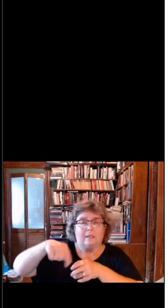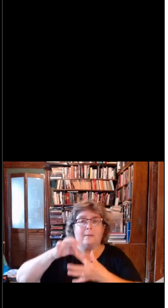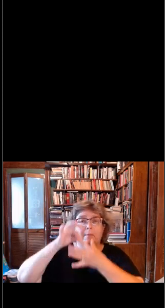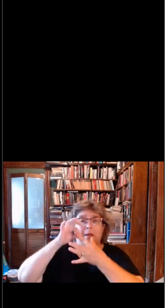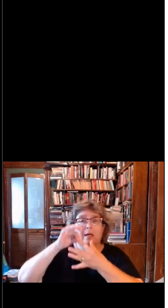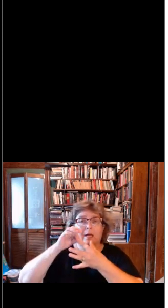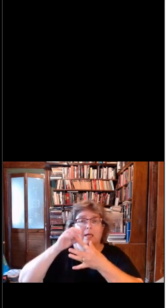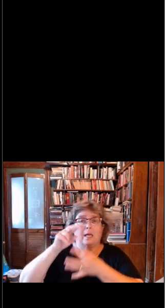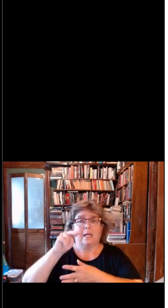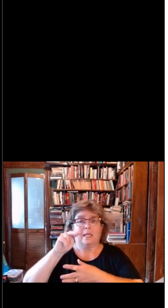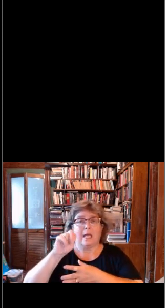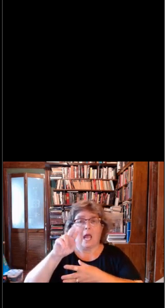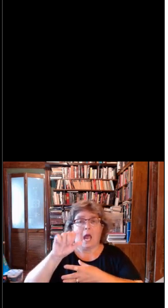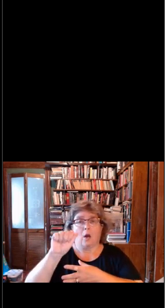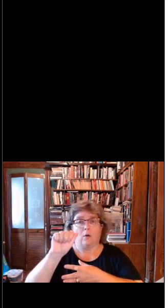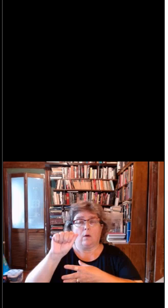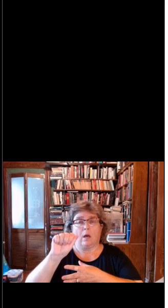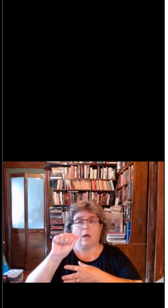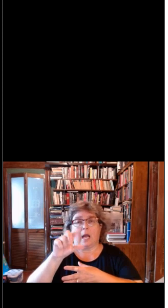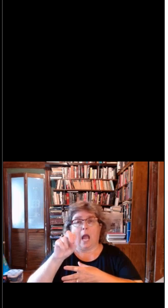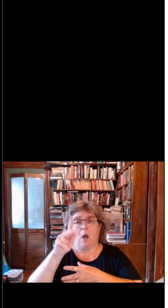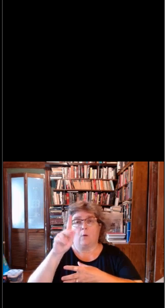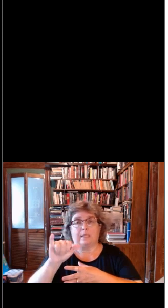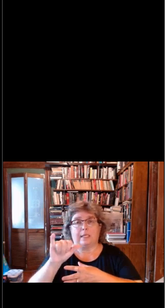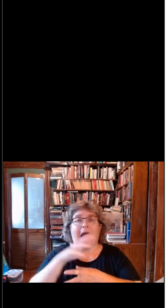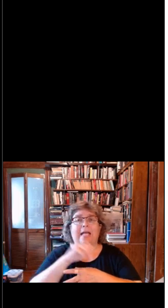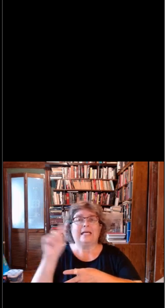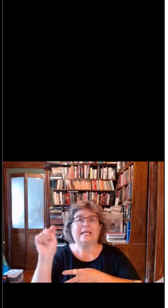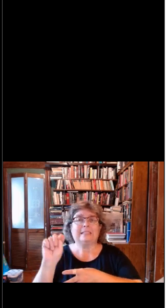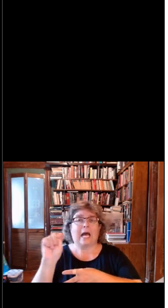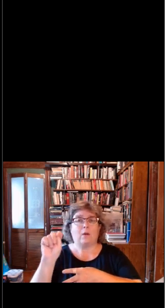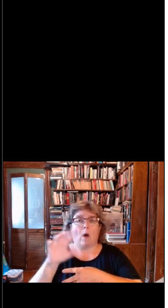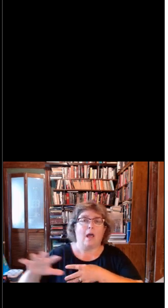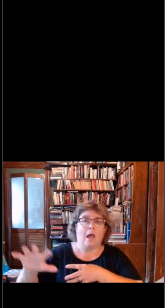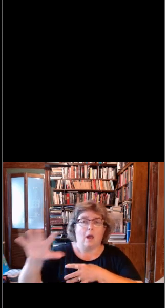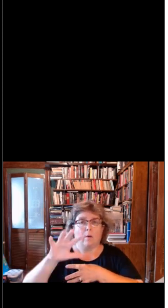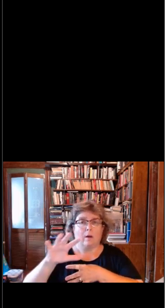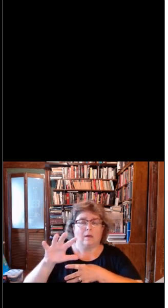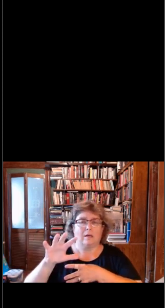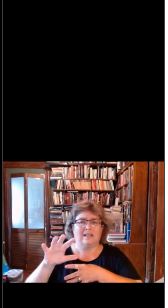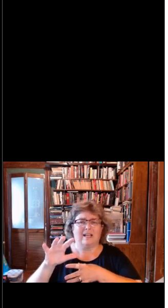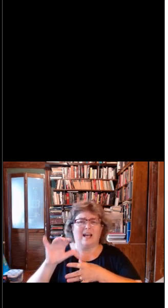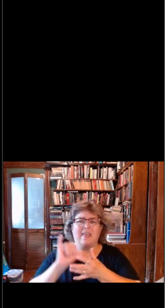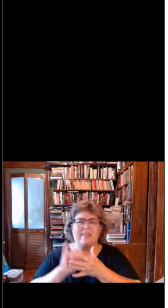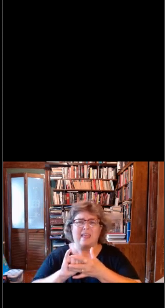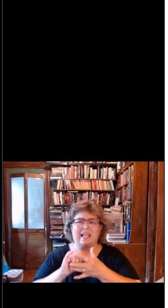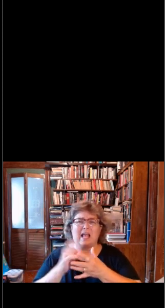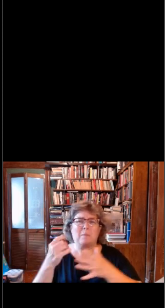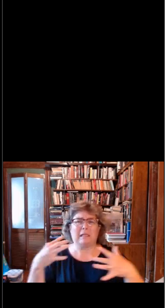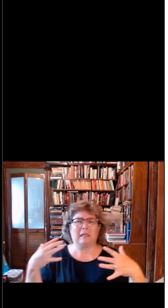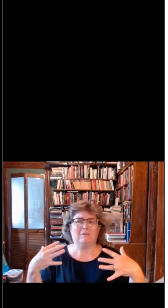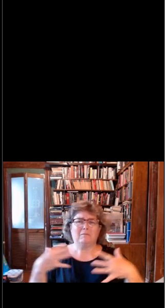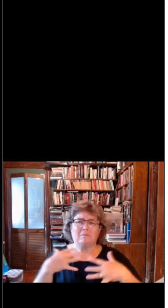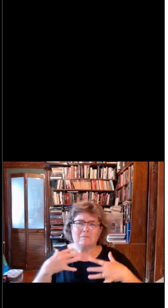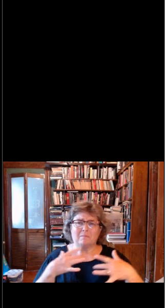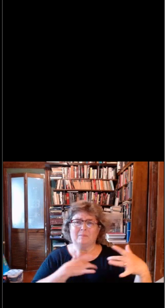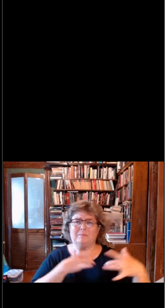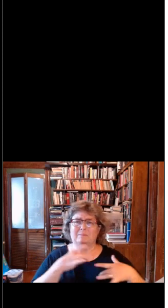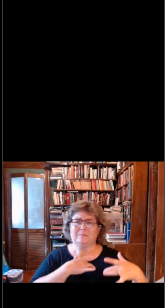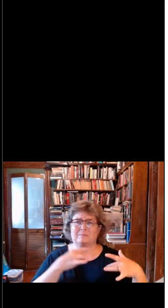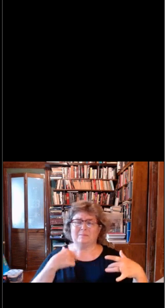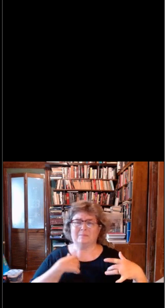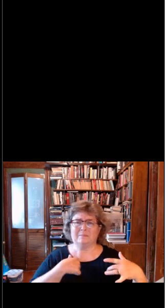Niagara County and in the Tonawanda areas, kind of alarms me, because, you